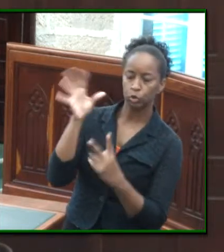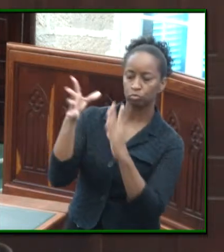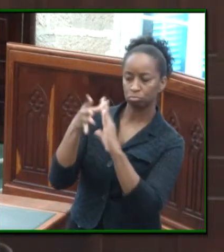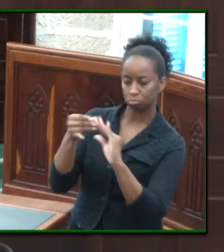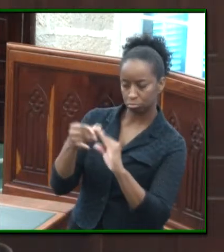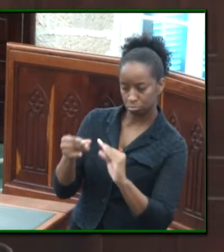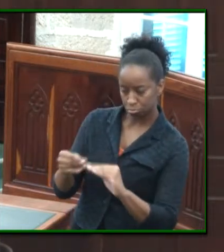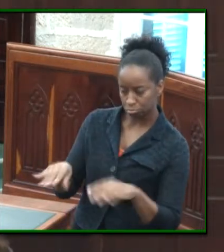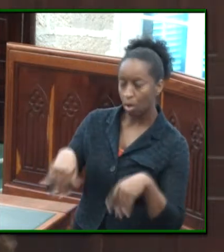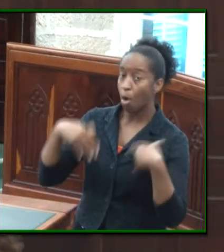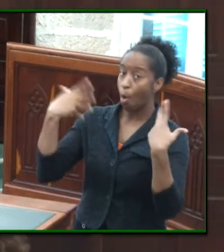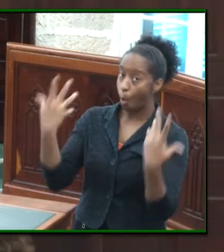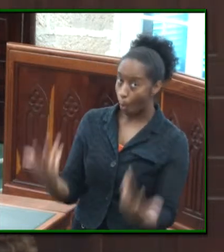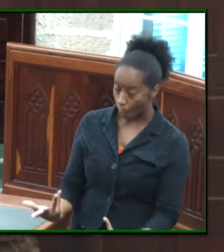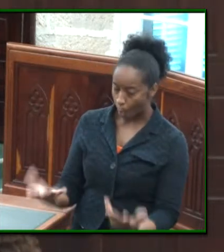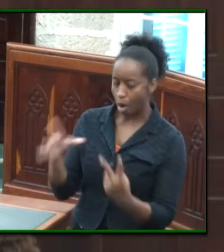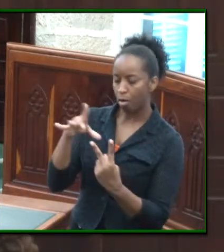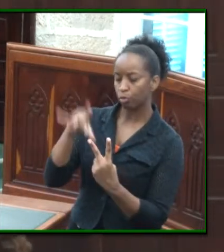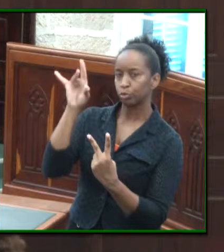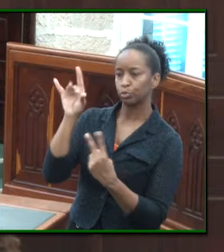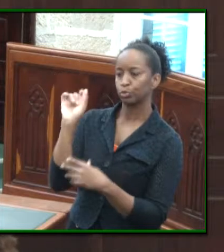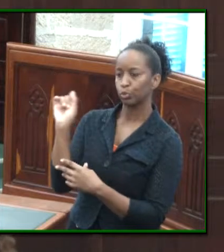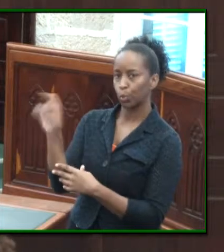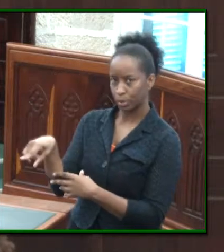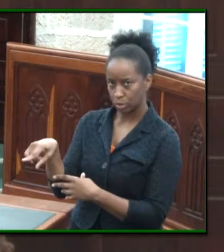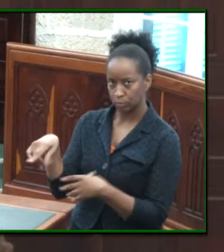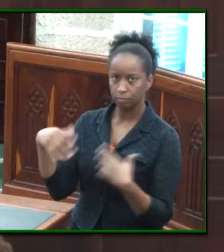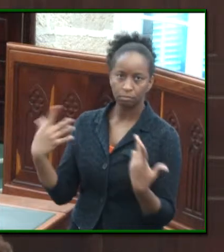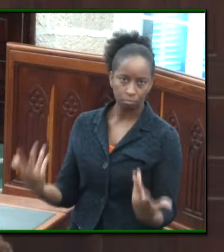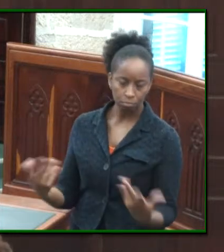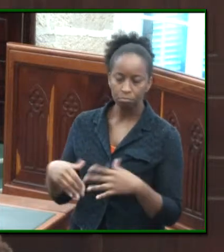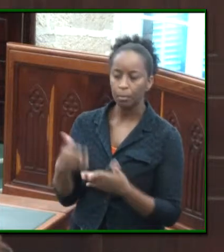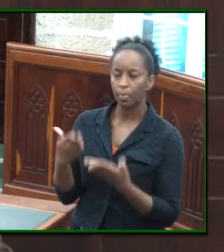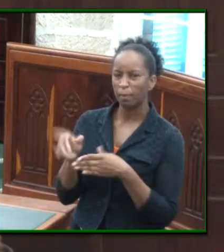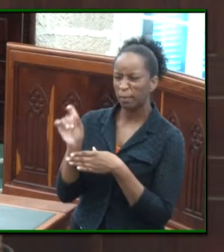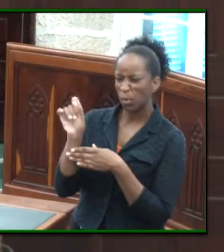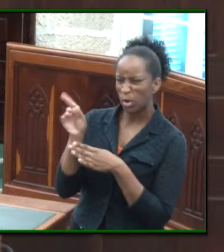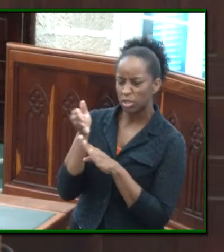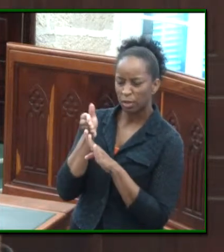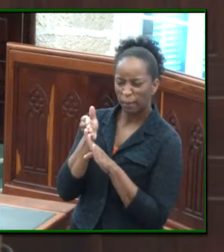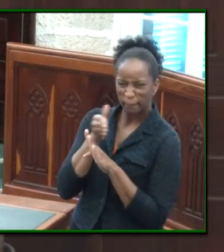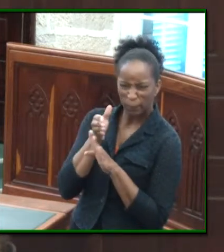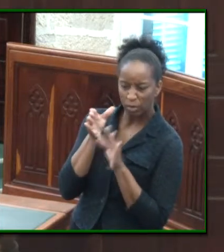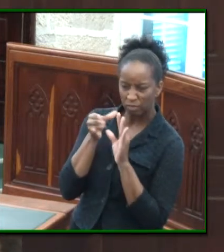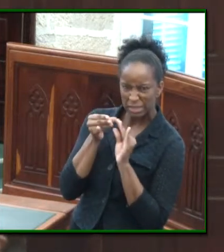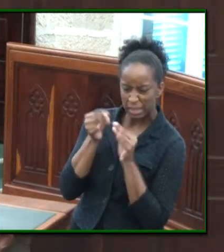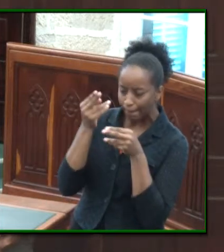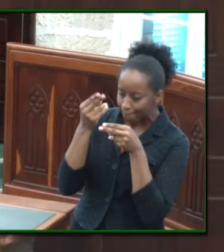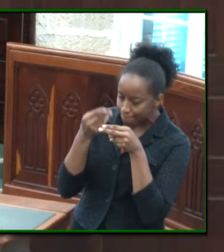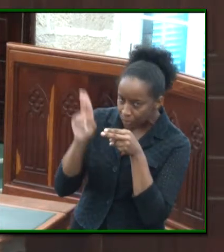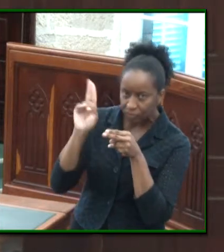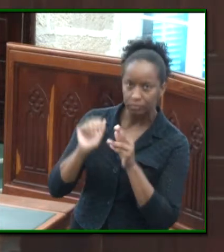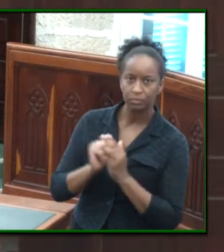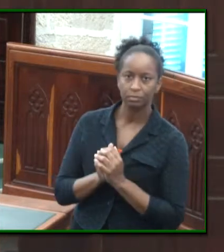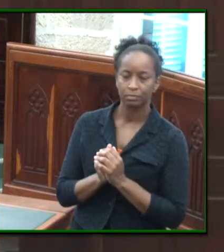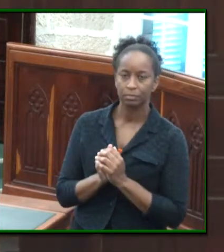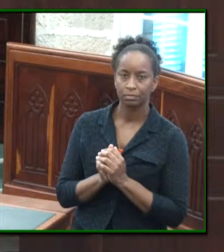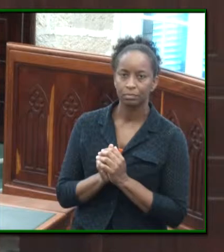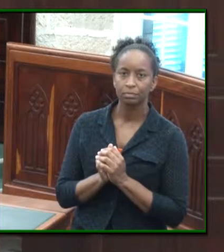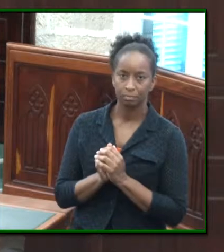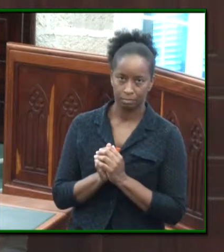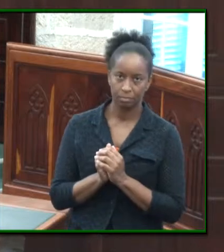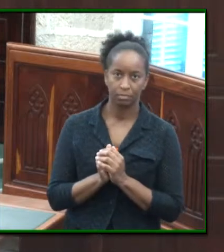as possible, and then you have the opportunity to